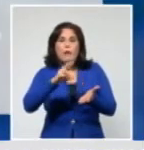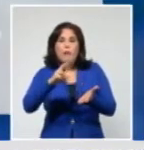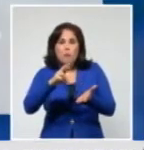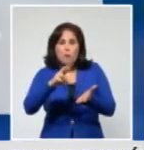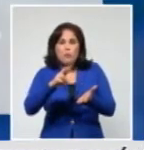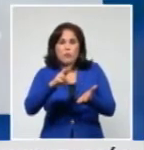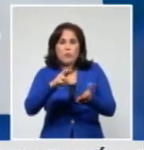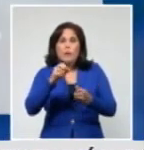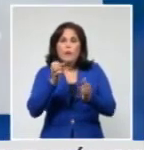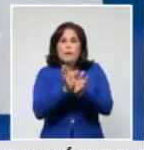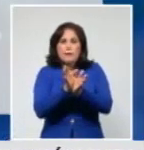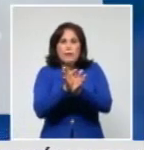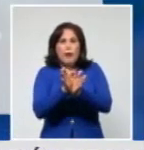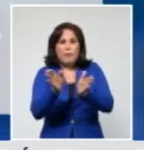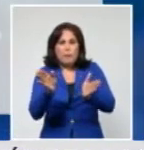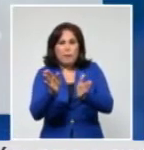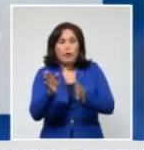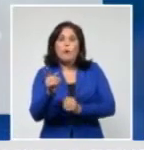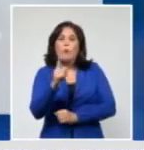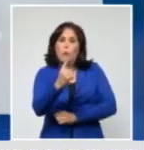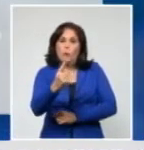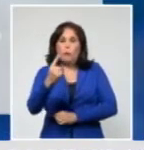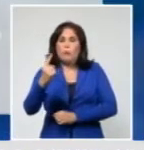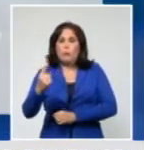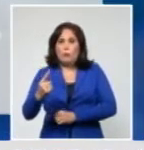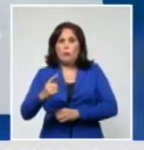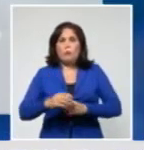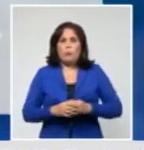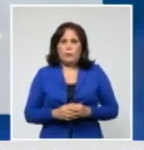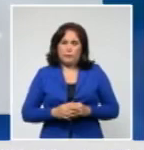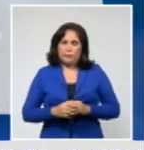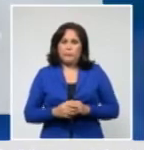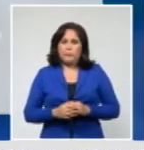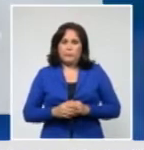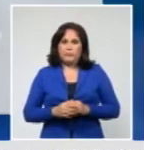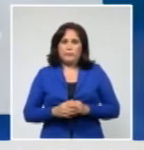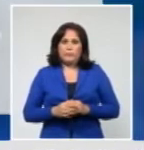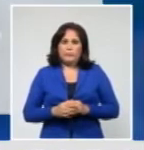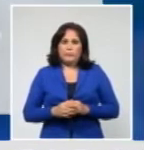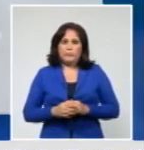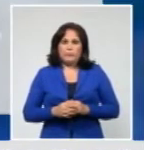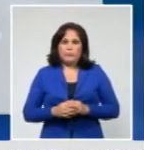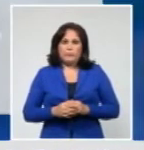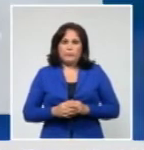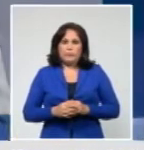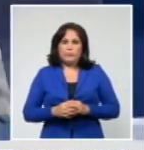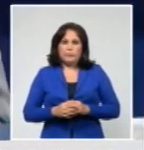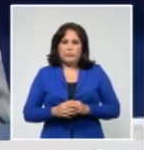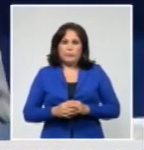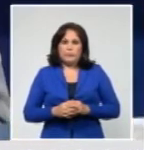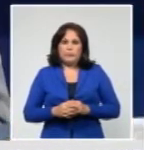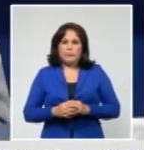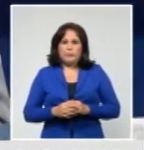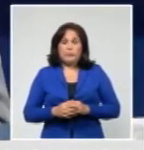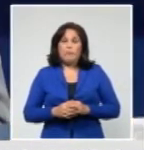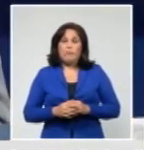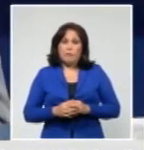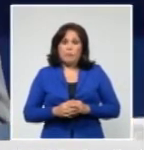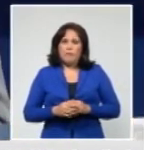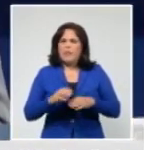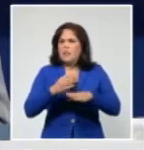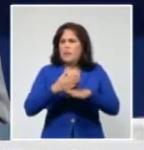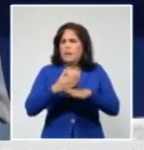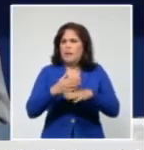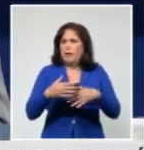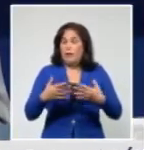each, and Plaza de la Revolución and San Miguel with 1 case each.